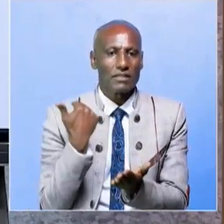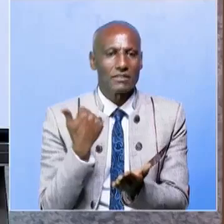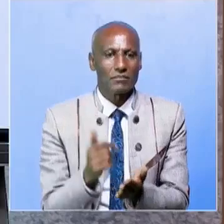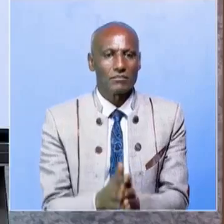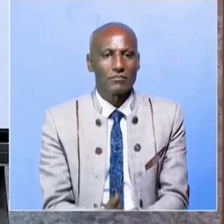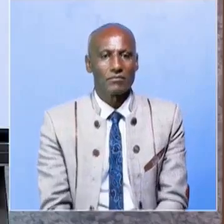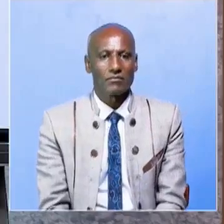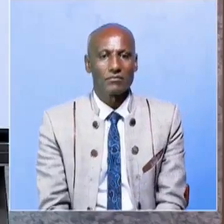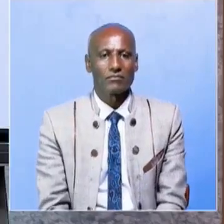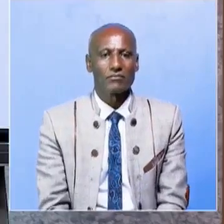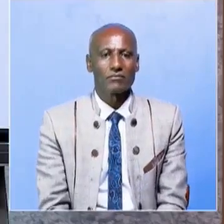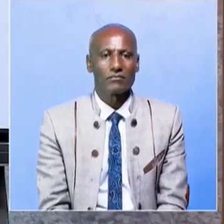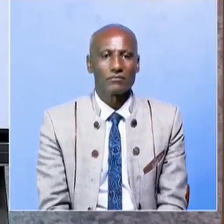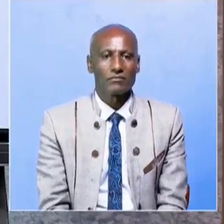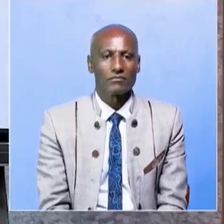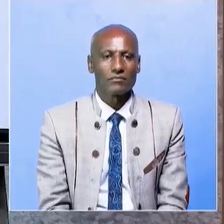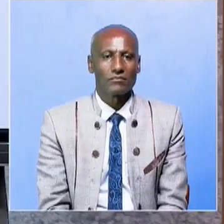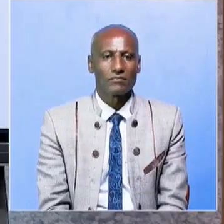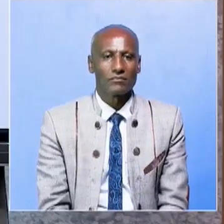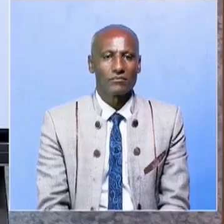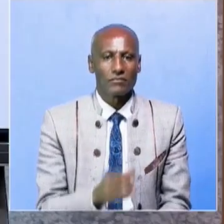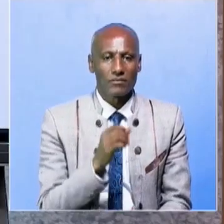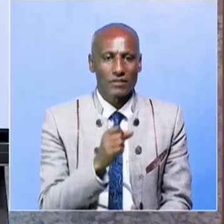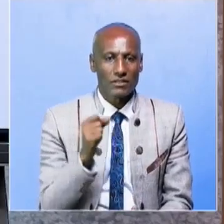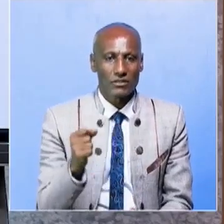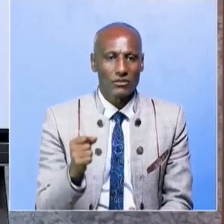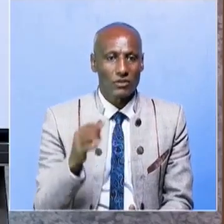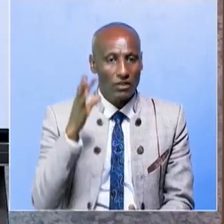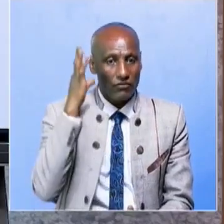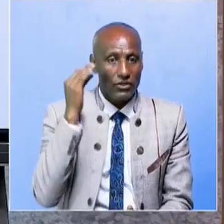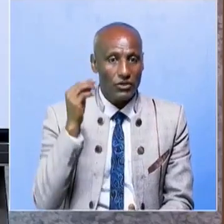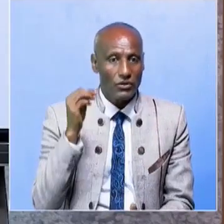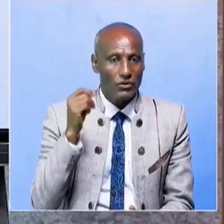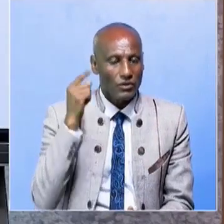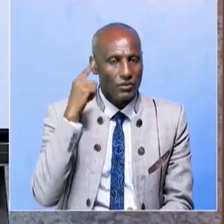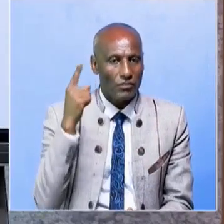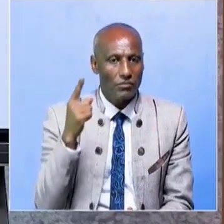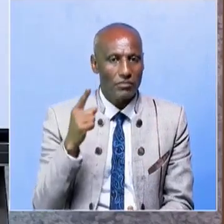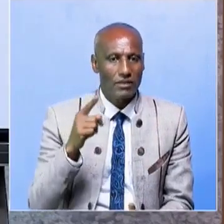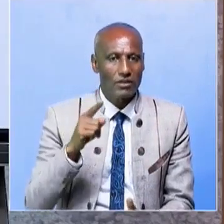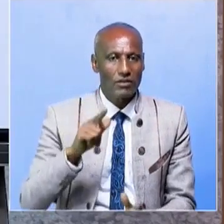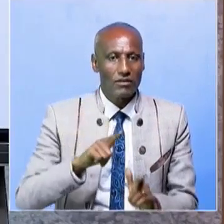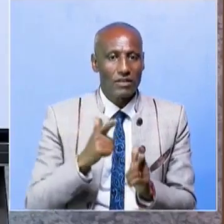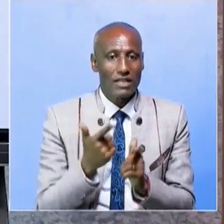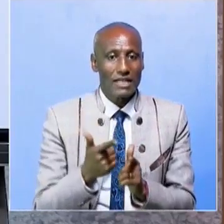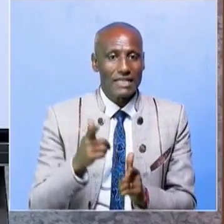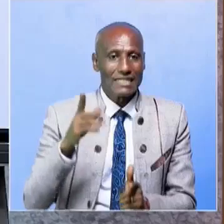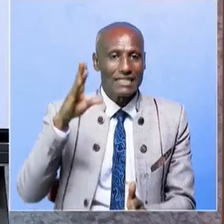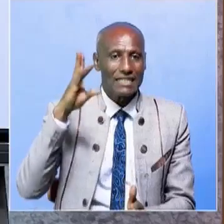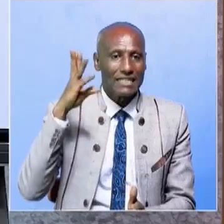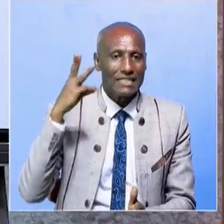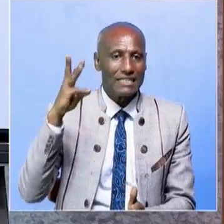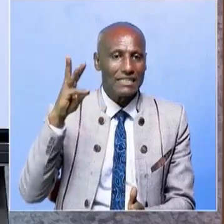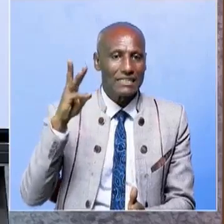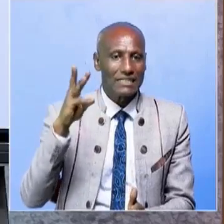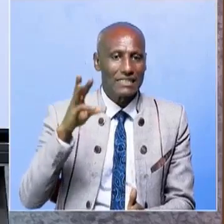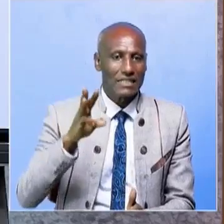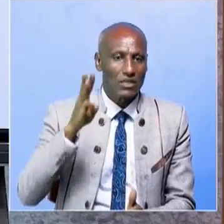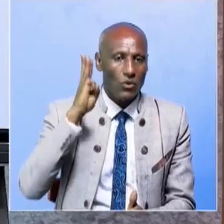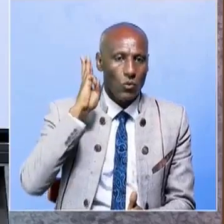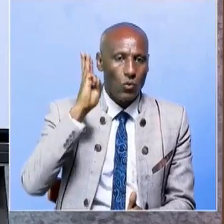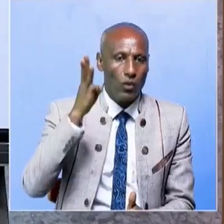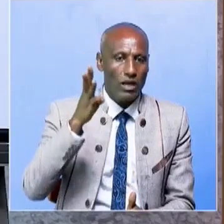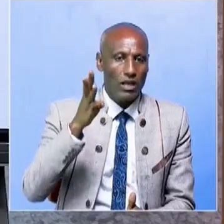that we talked about last time. So if you remember in lesson 16, we talked about will